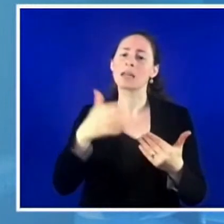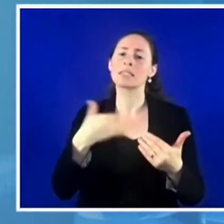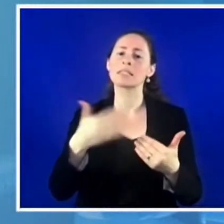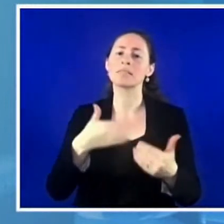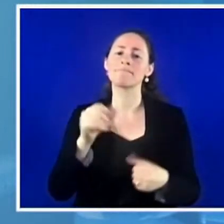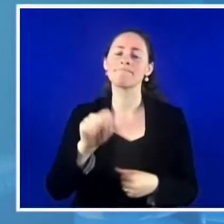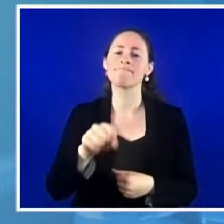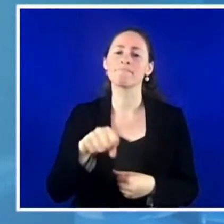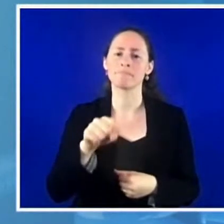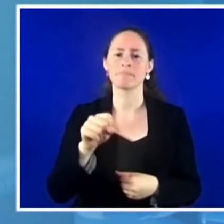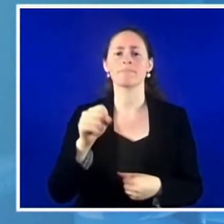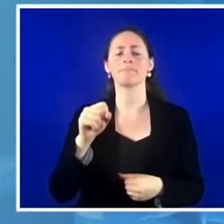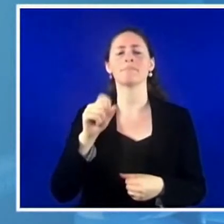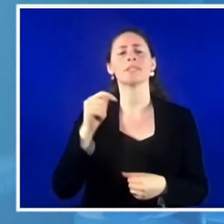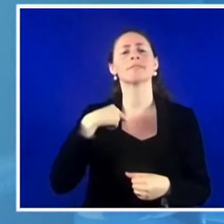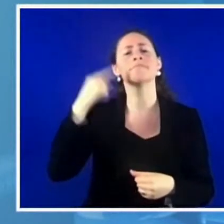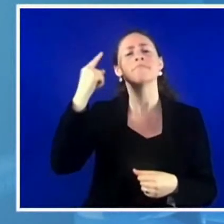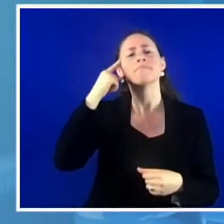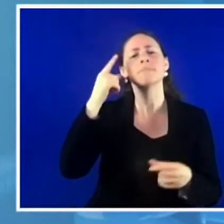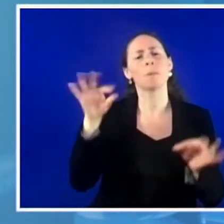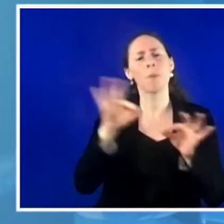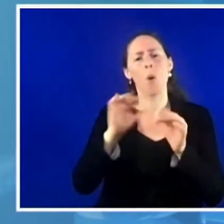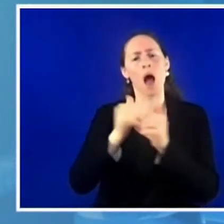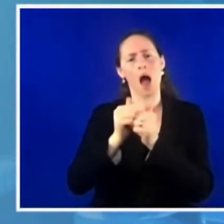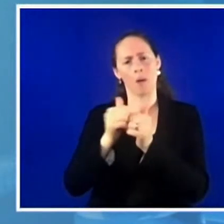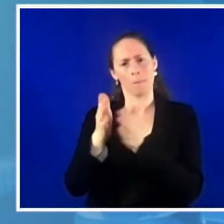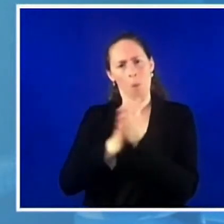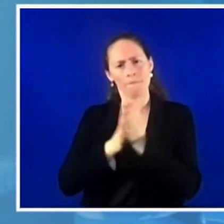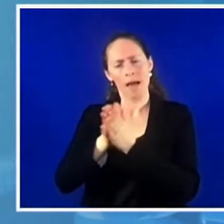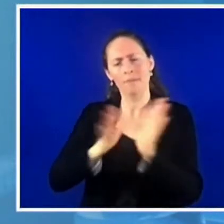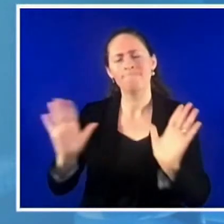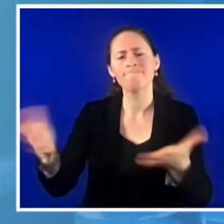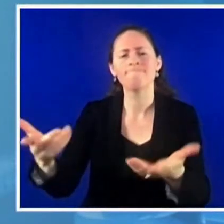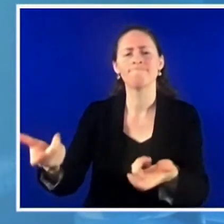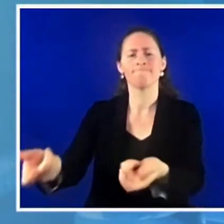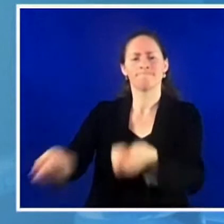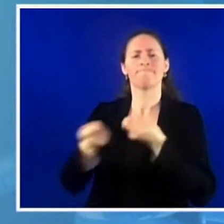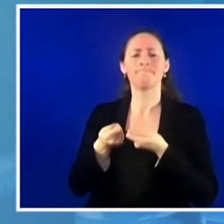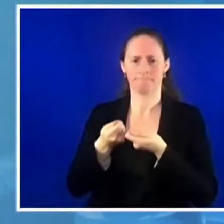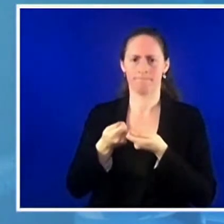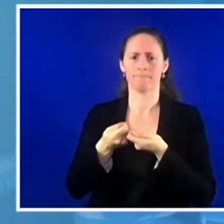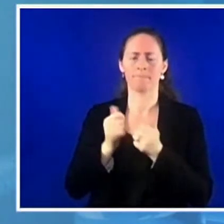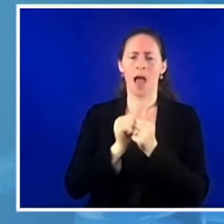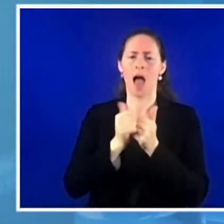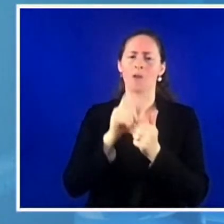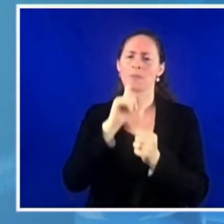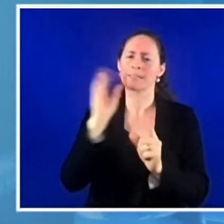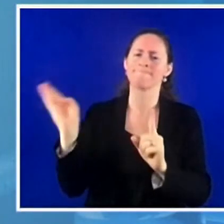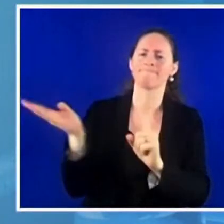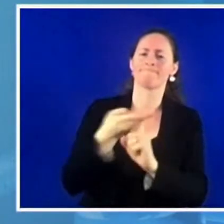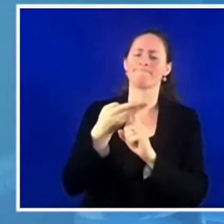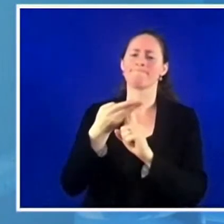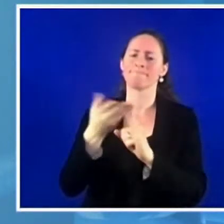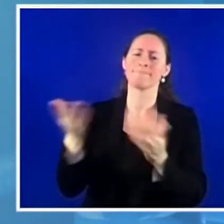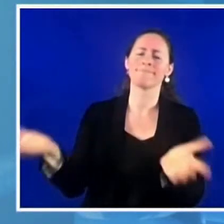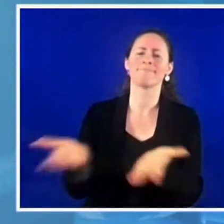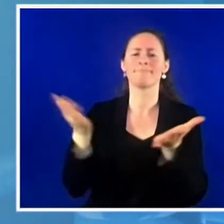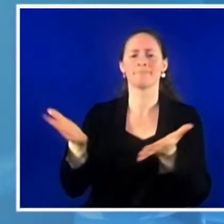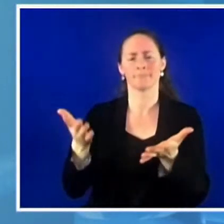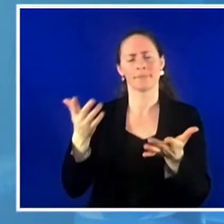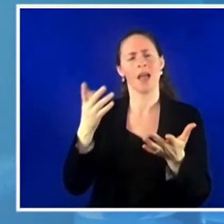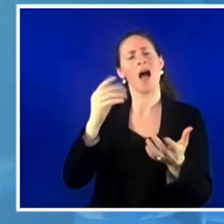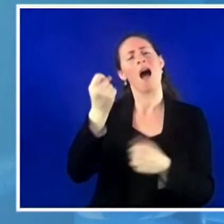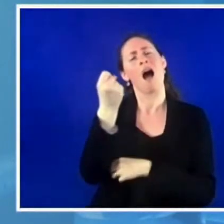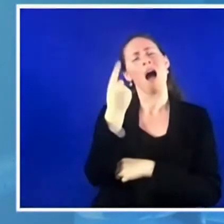motivate staff, to encourage them, to engage them, to elevate champions and make them own